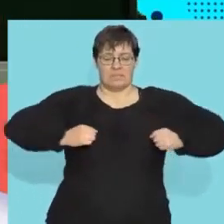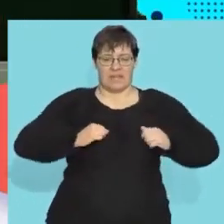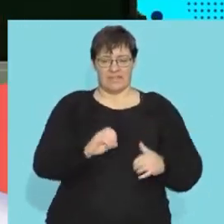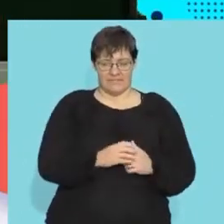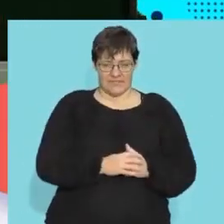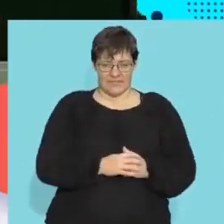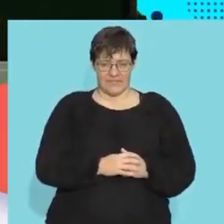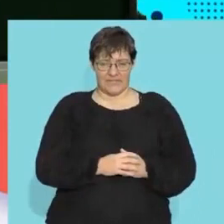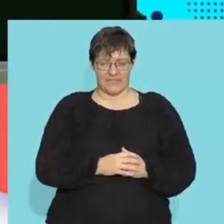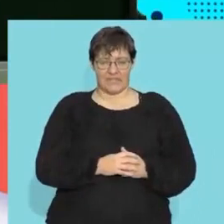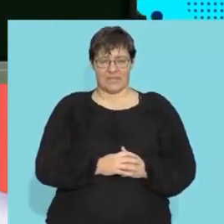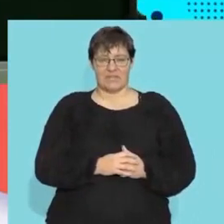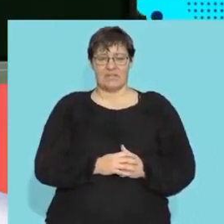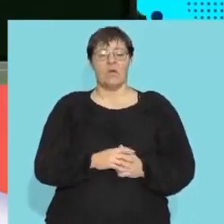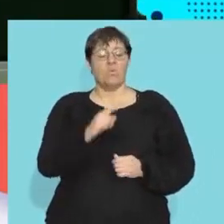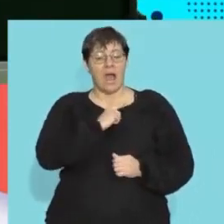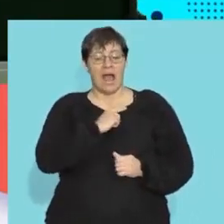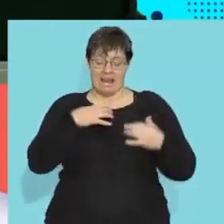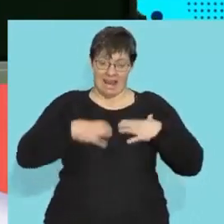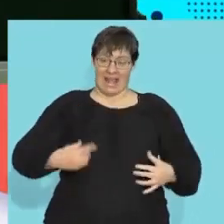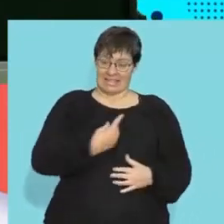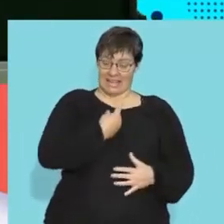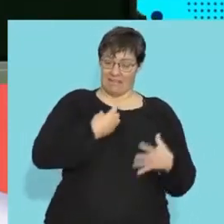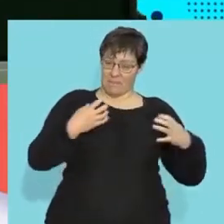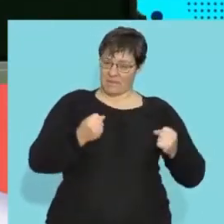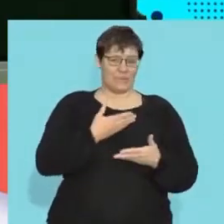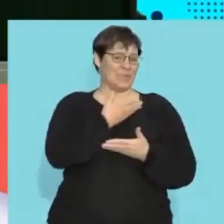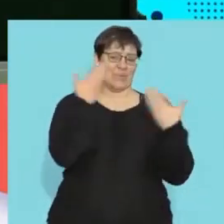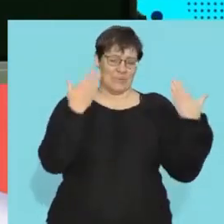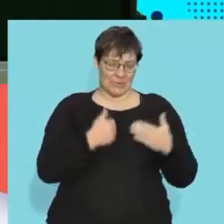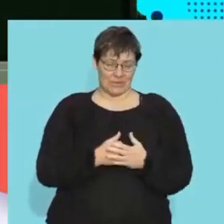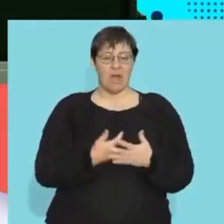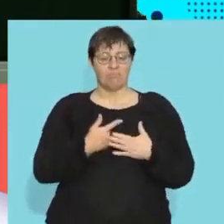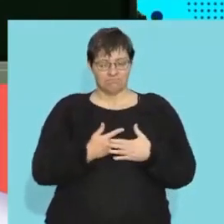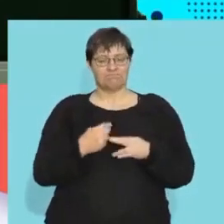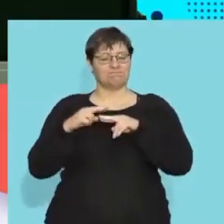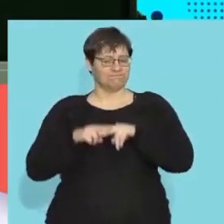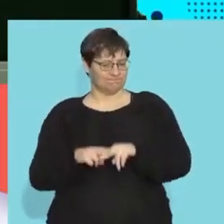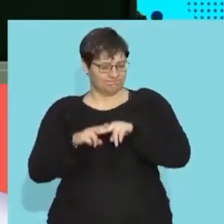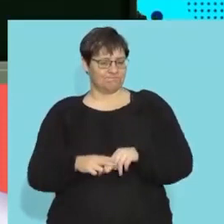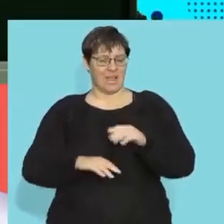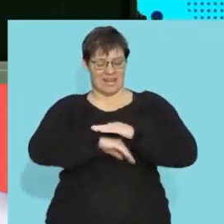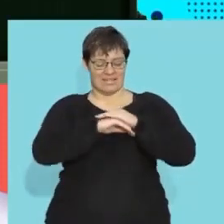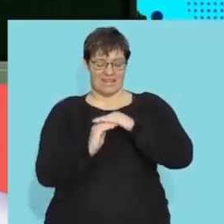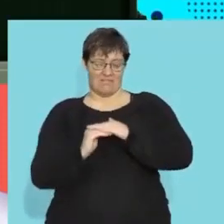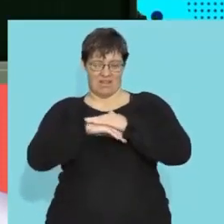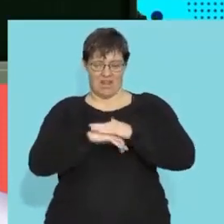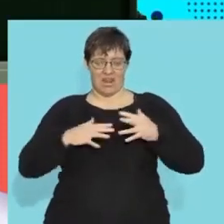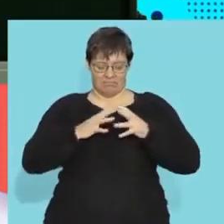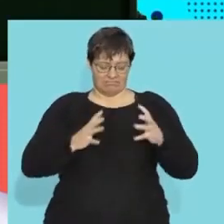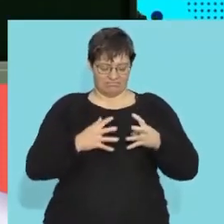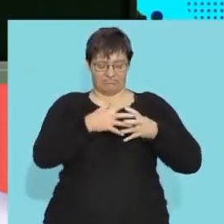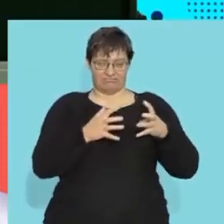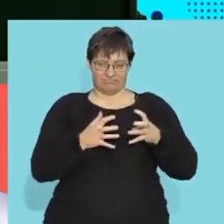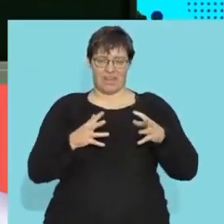space. So because remember, our lungs don't have muscles in it. So we rely on the diaphragm and we rely on the intercostal